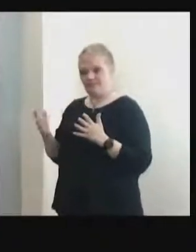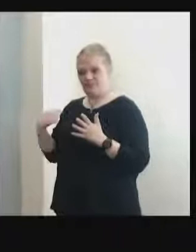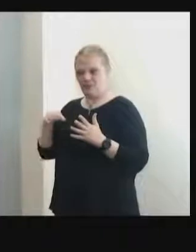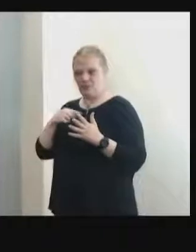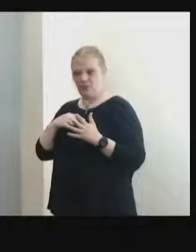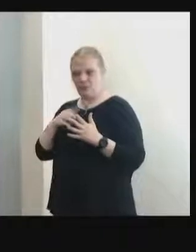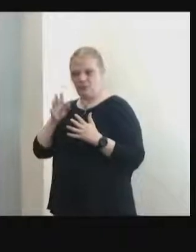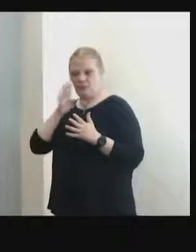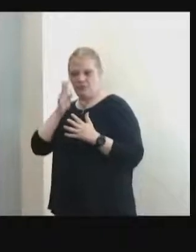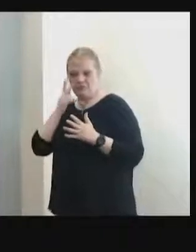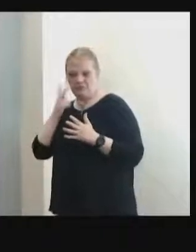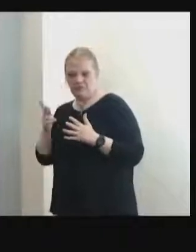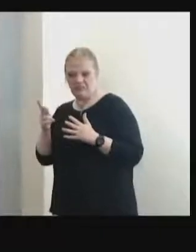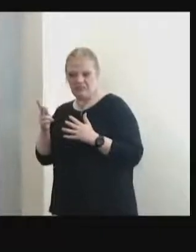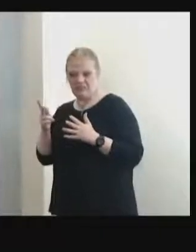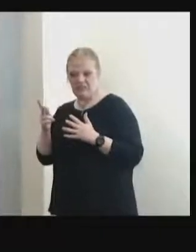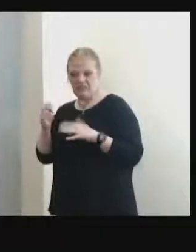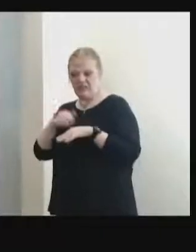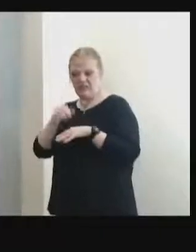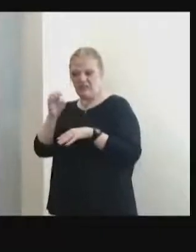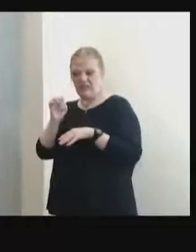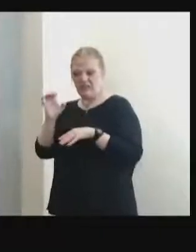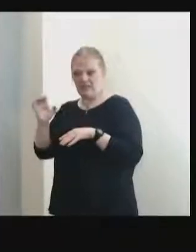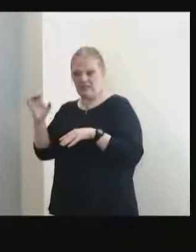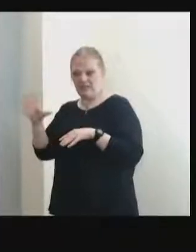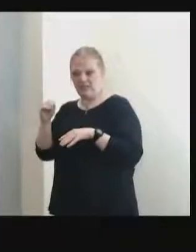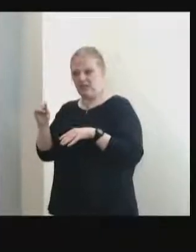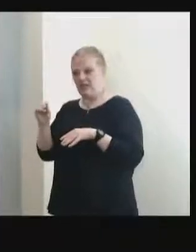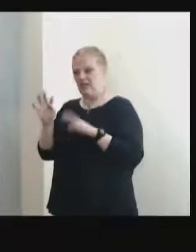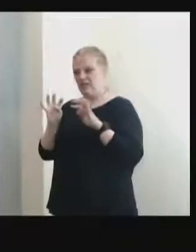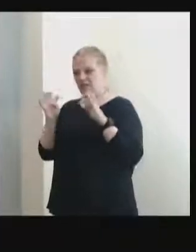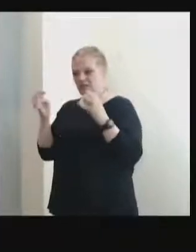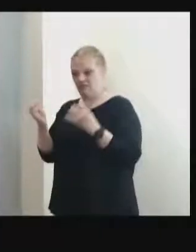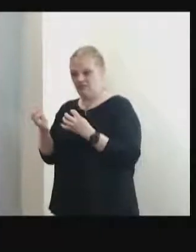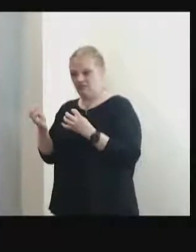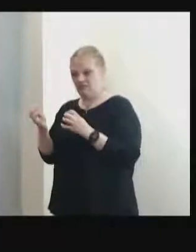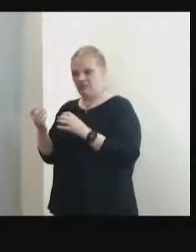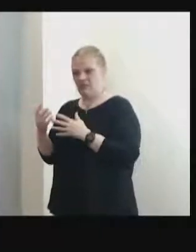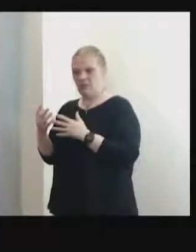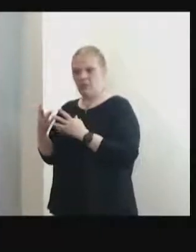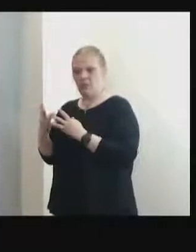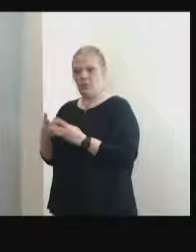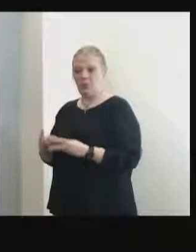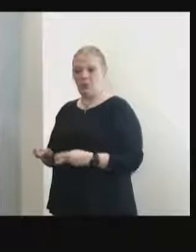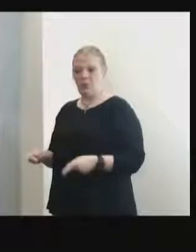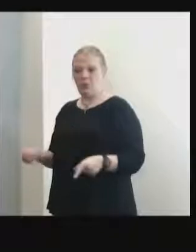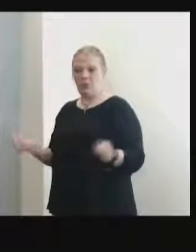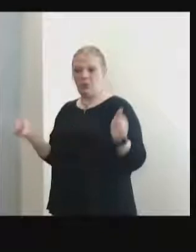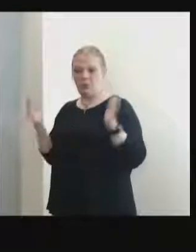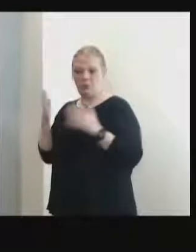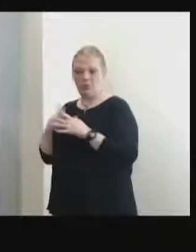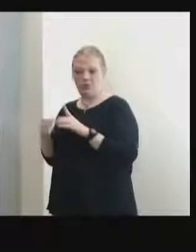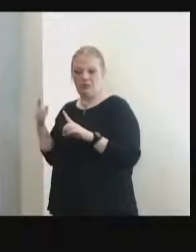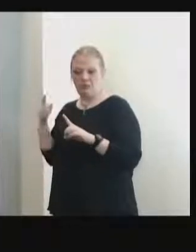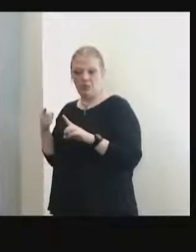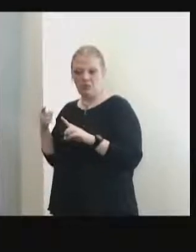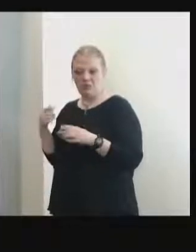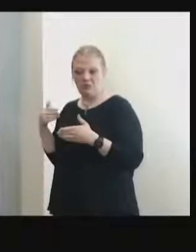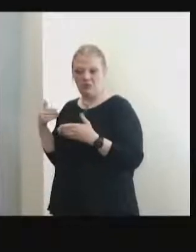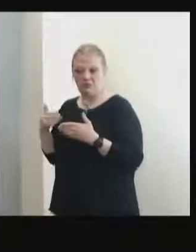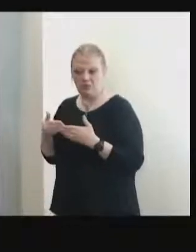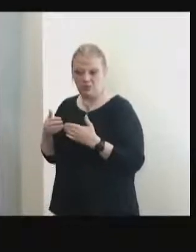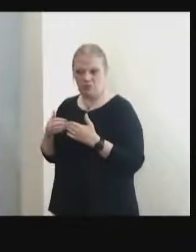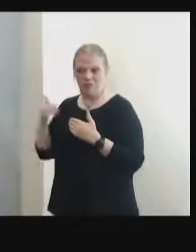see these mass vaccination sites at ECC and the arena go away entirely at some point in the near or